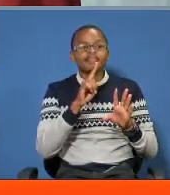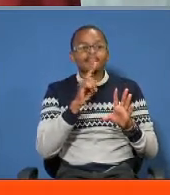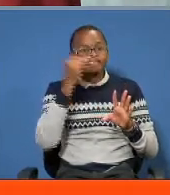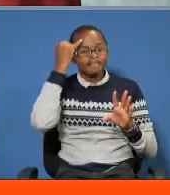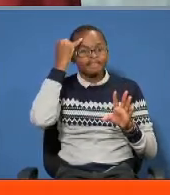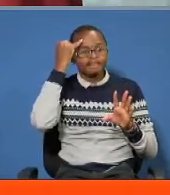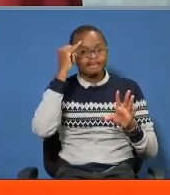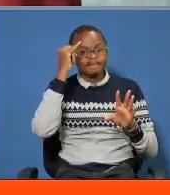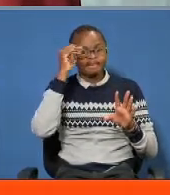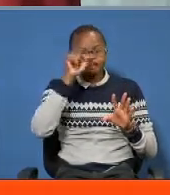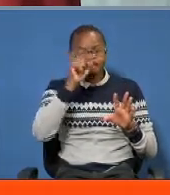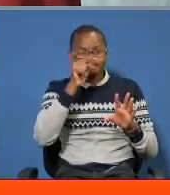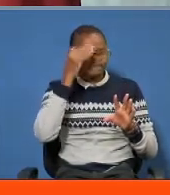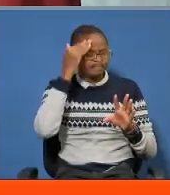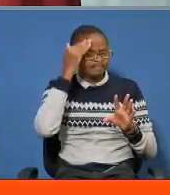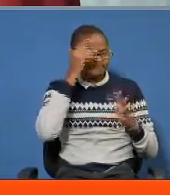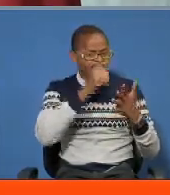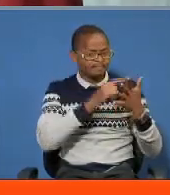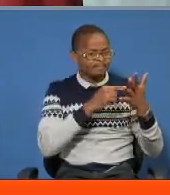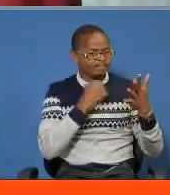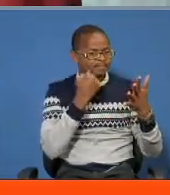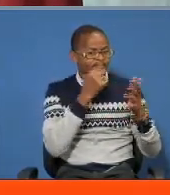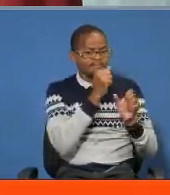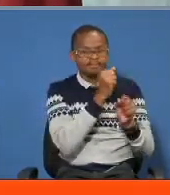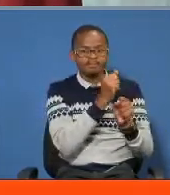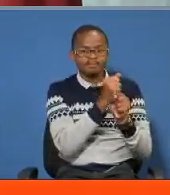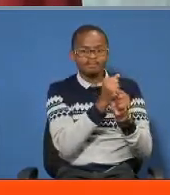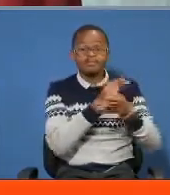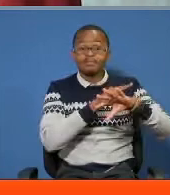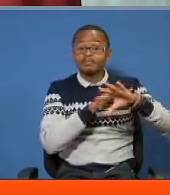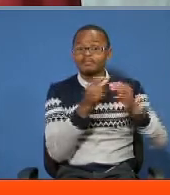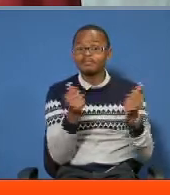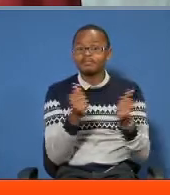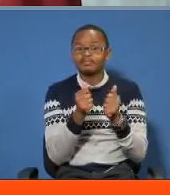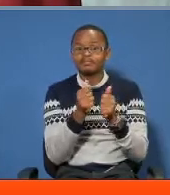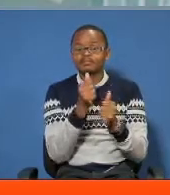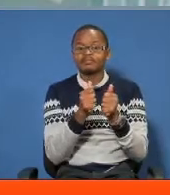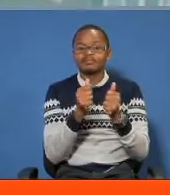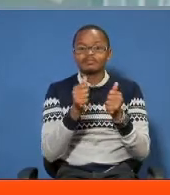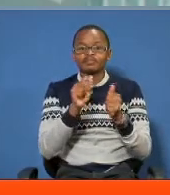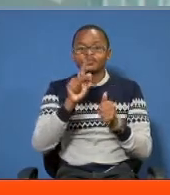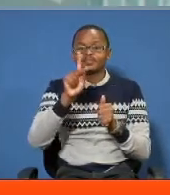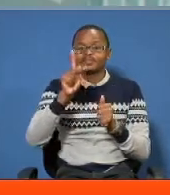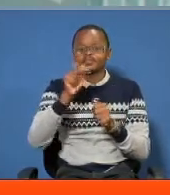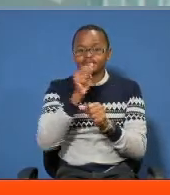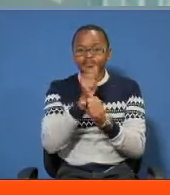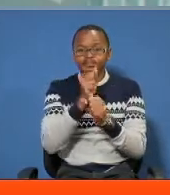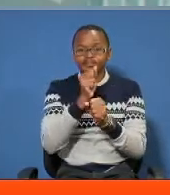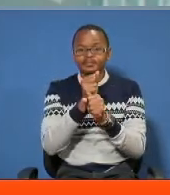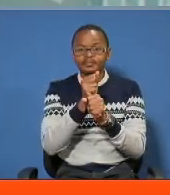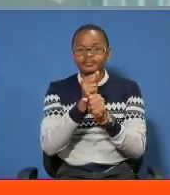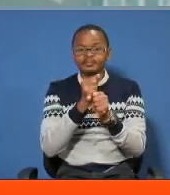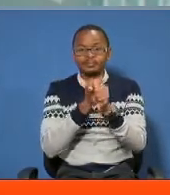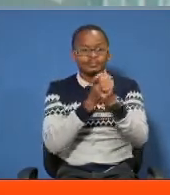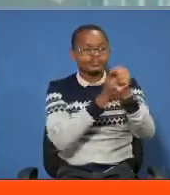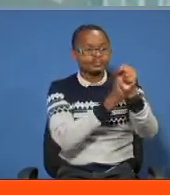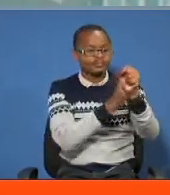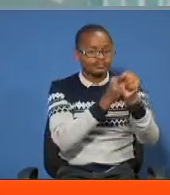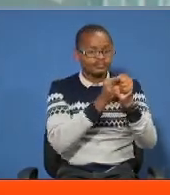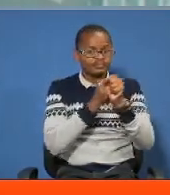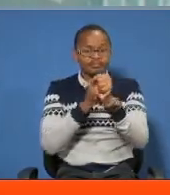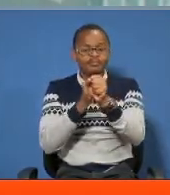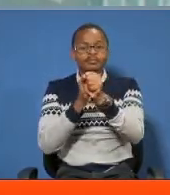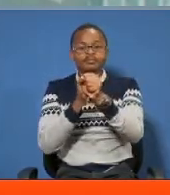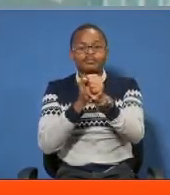sure. So the idea is that you need to know whom to work with at different times. Now, Kenya National Innovation Agency does have some funding